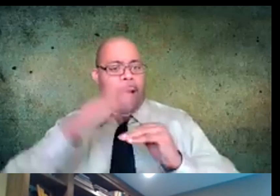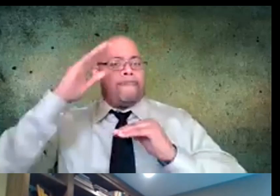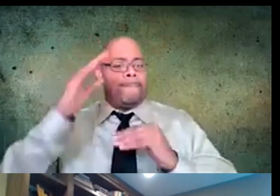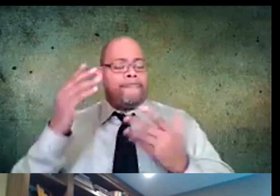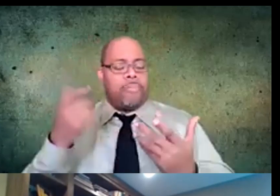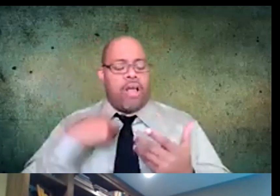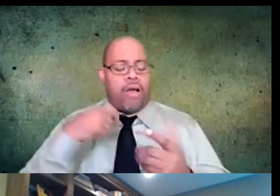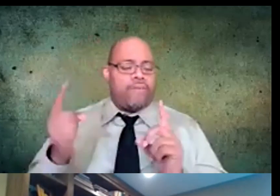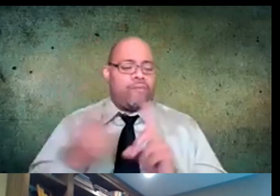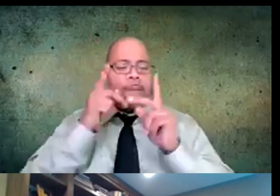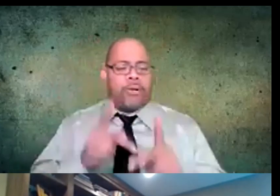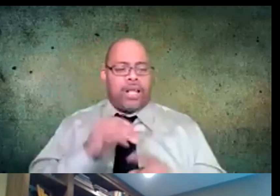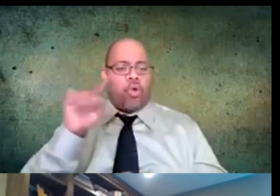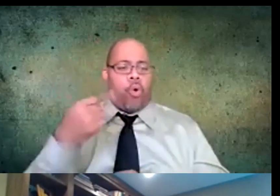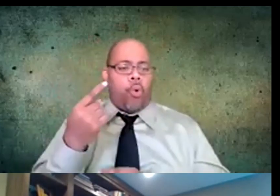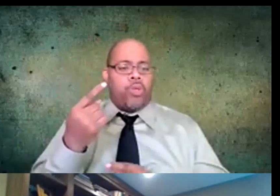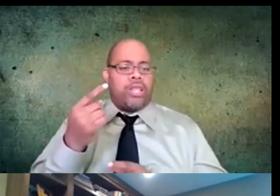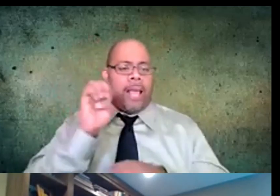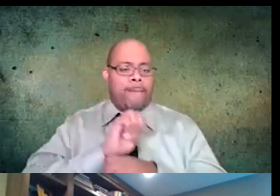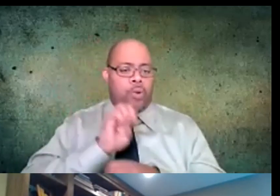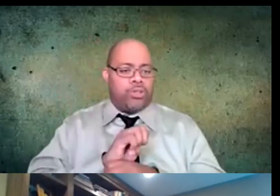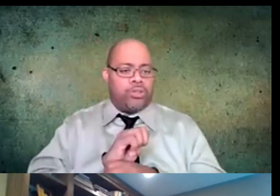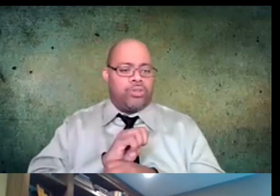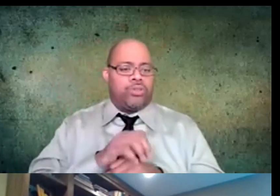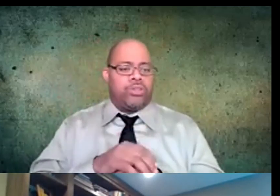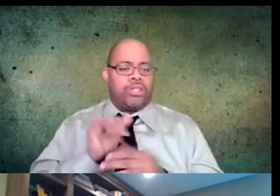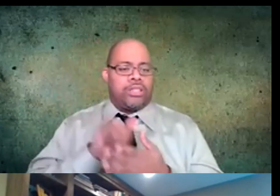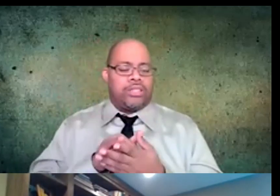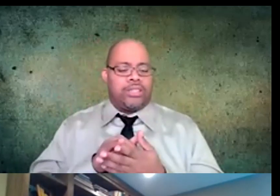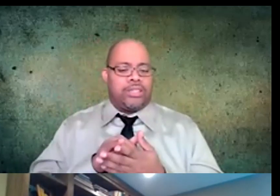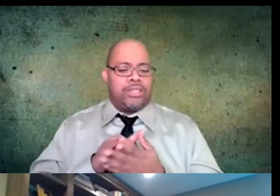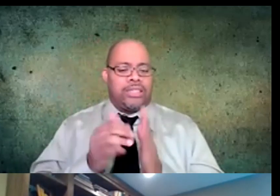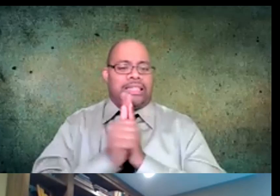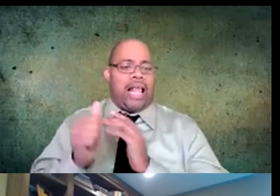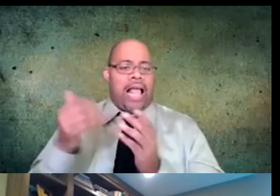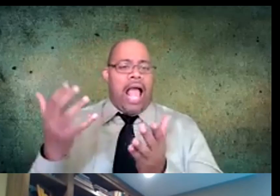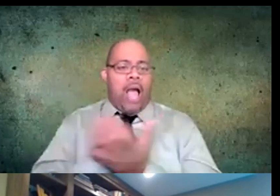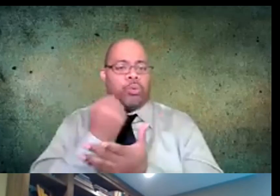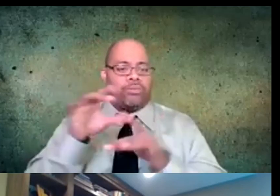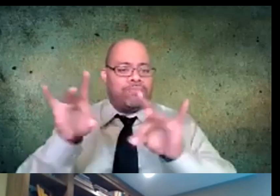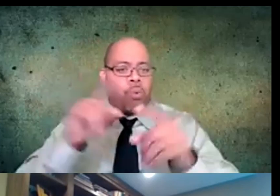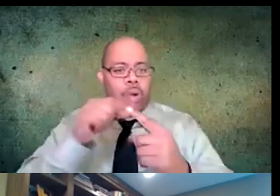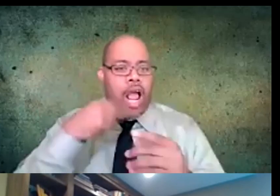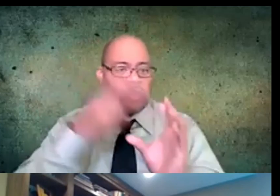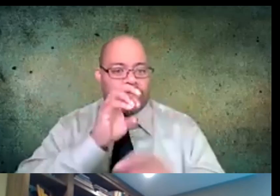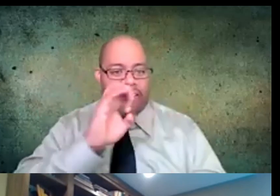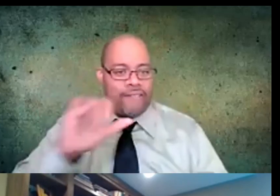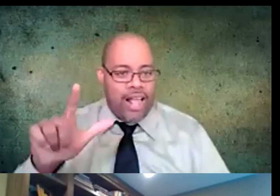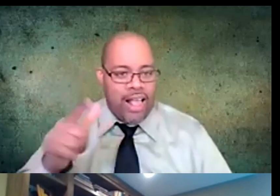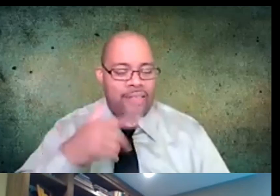the first one and the only employee for talent acquisition when I joined Cerevel. And then I brought